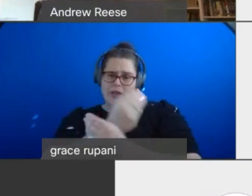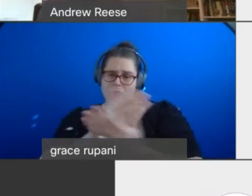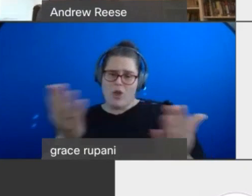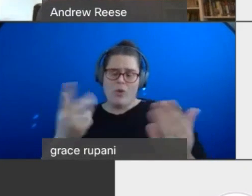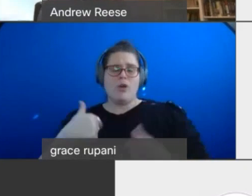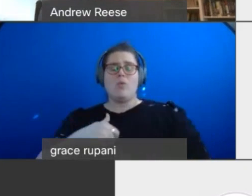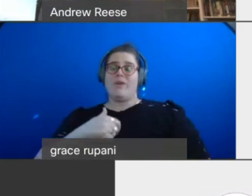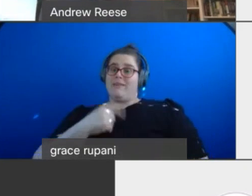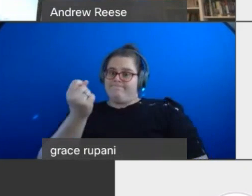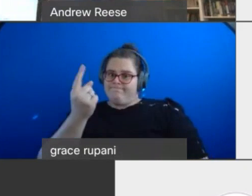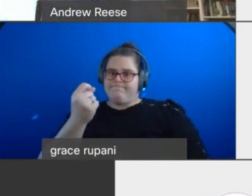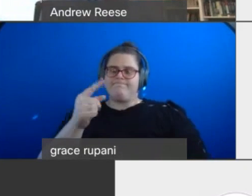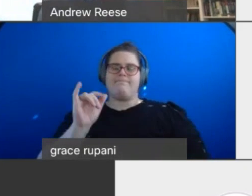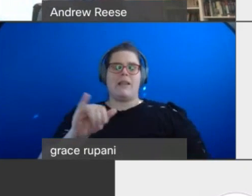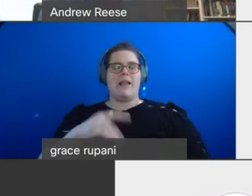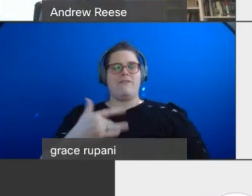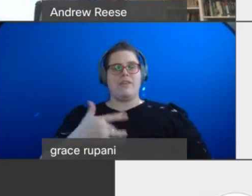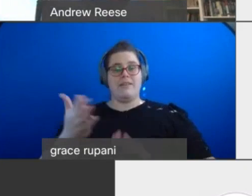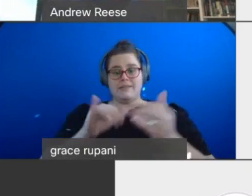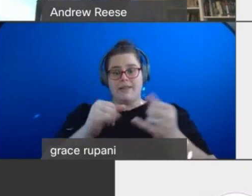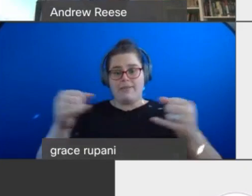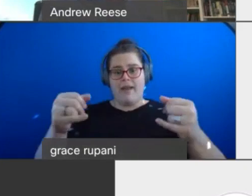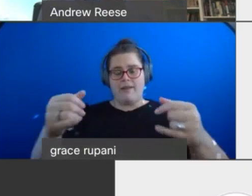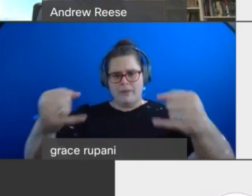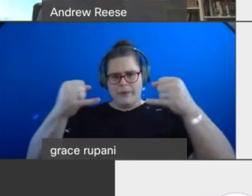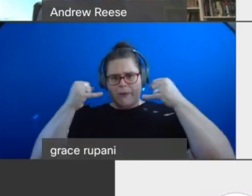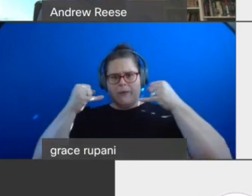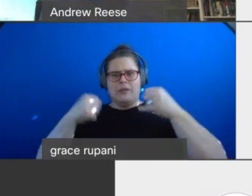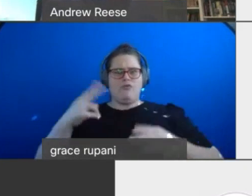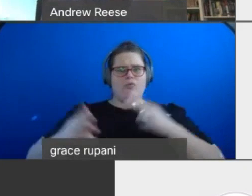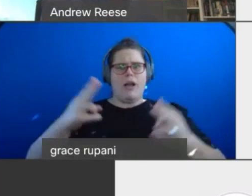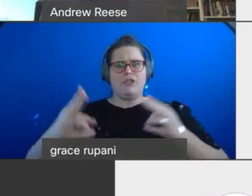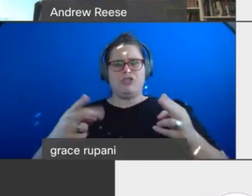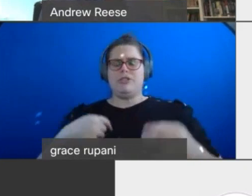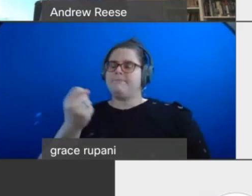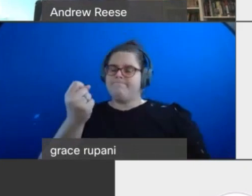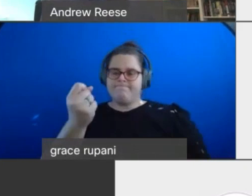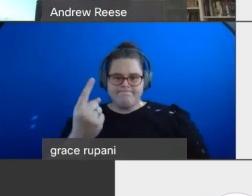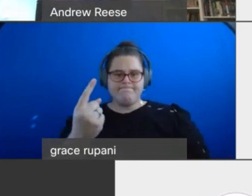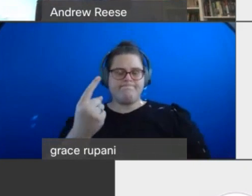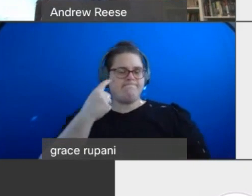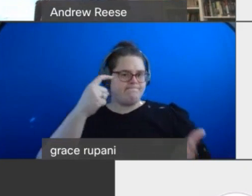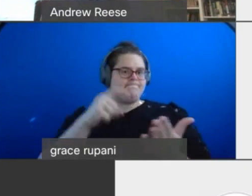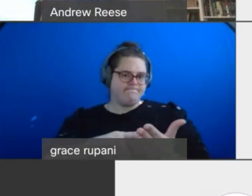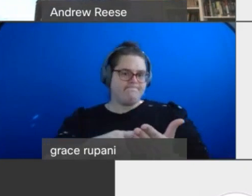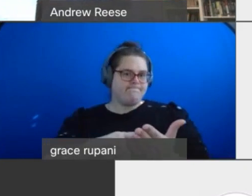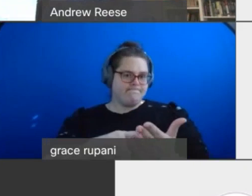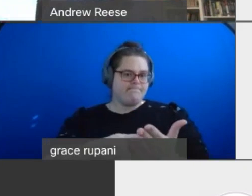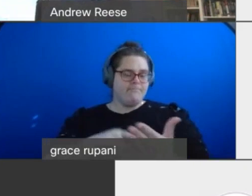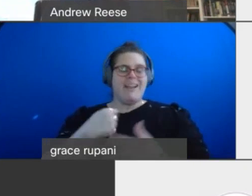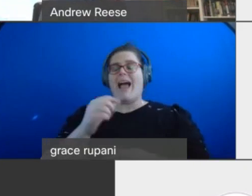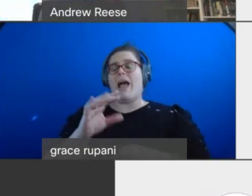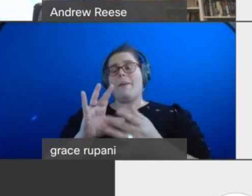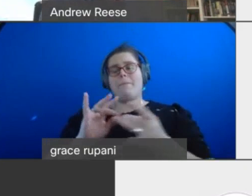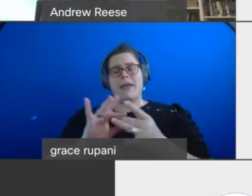rushed this feels at this point in time. But I was just I think I had mentioned last week, I was at the National Association of